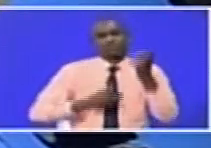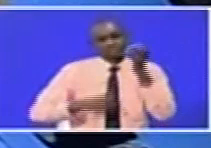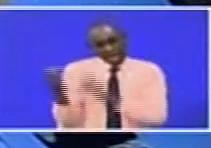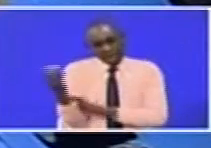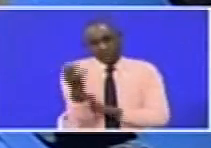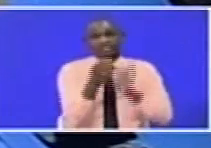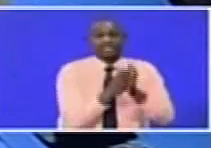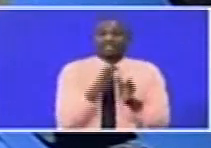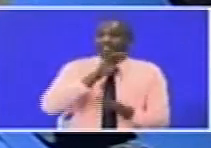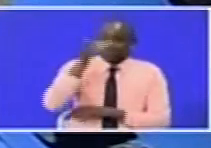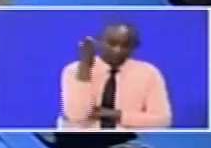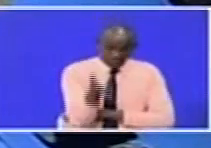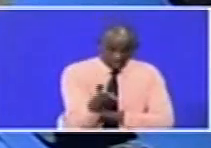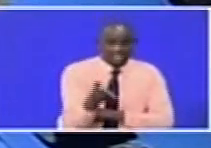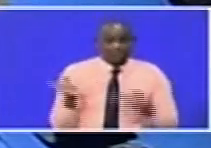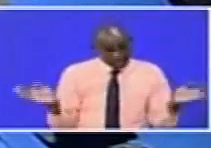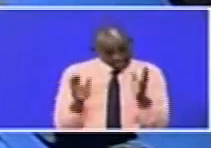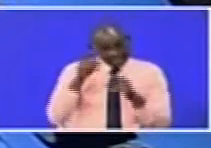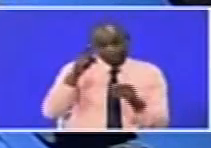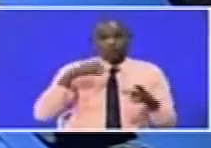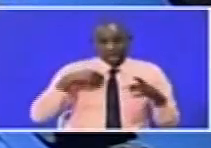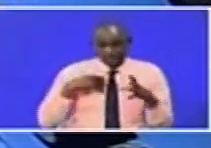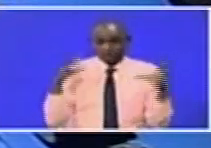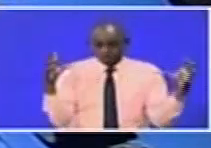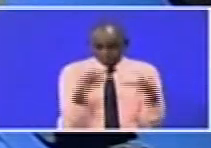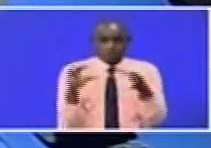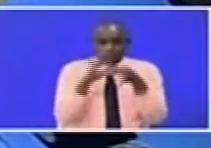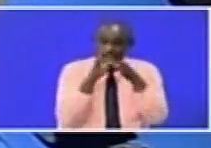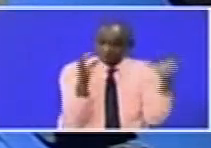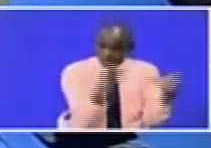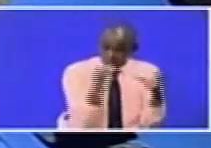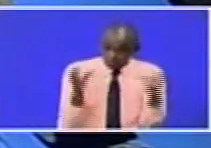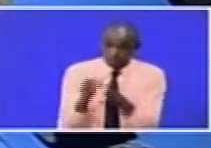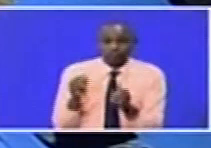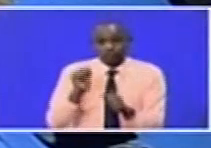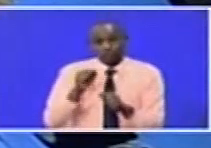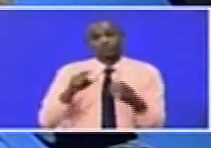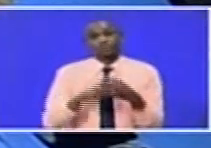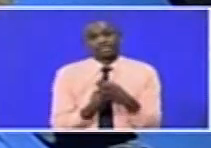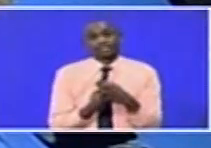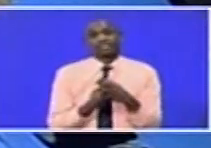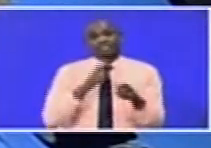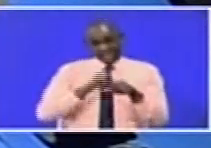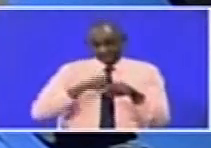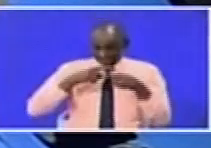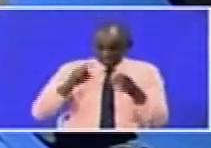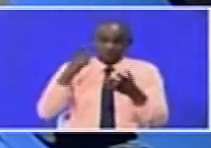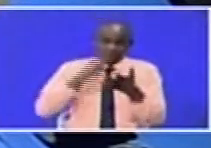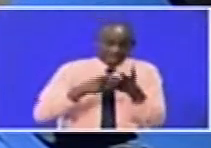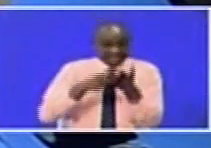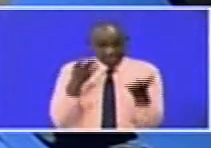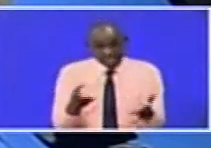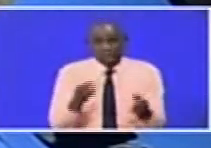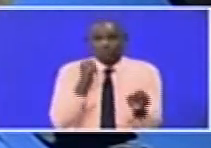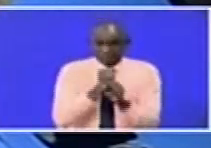city of Kigali by encouraging them to form registered cooperatives or find formal work as they try to raise taxes and make the